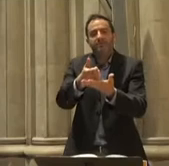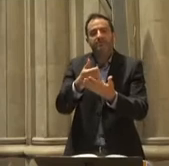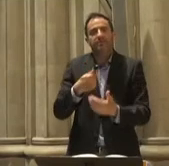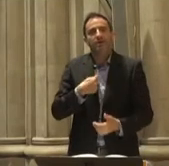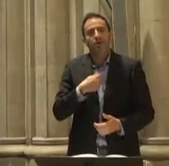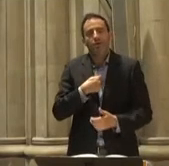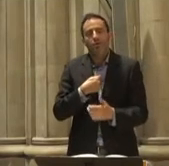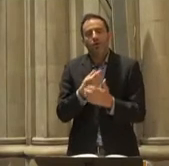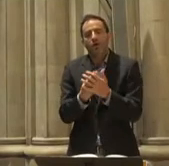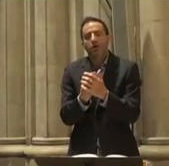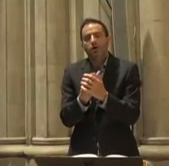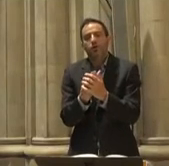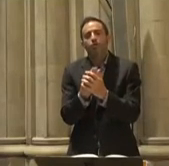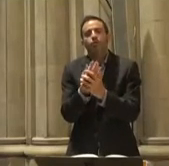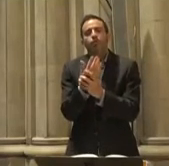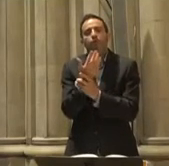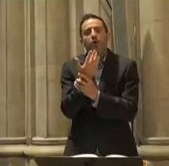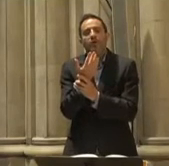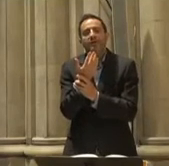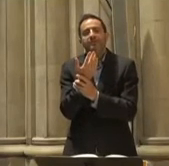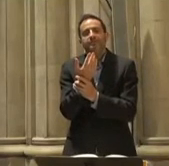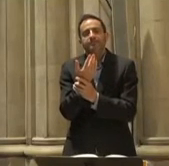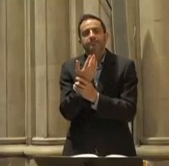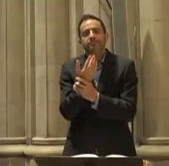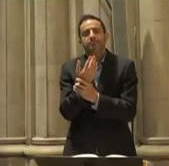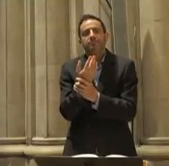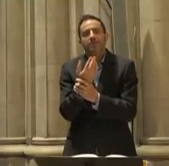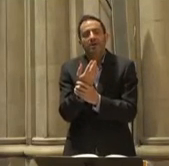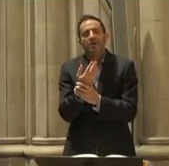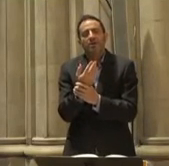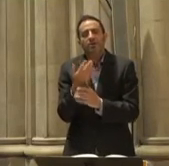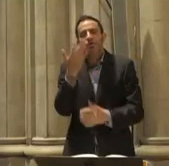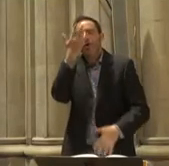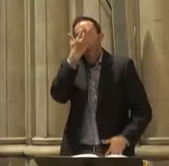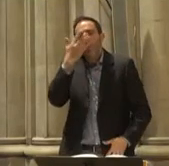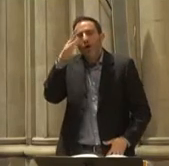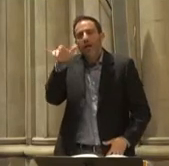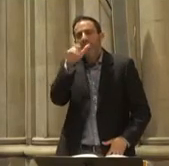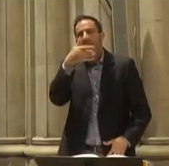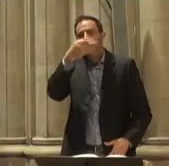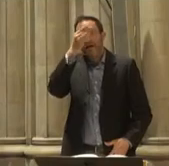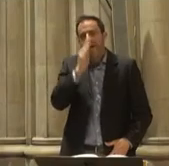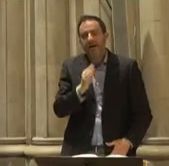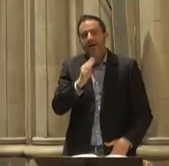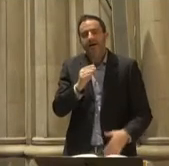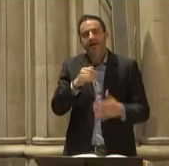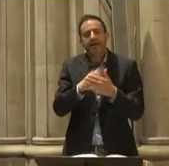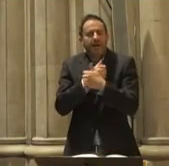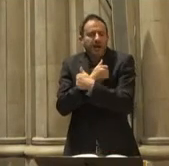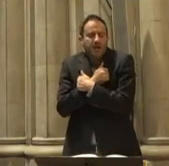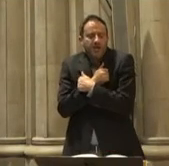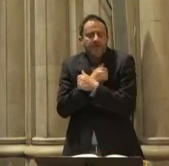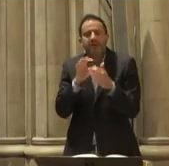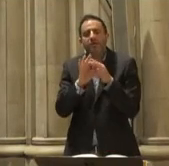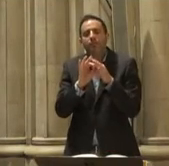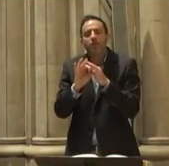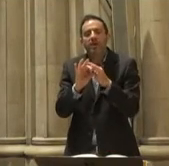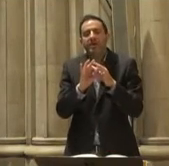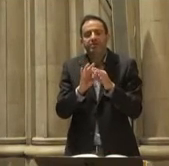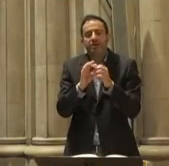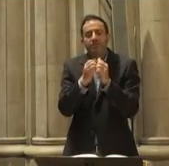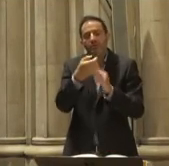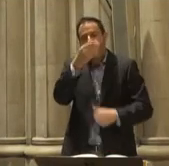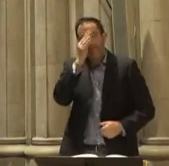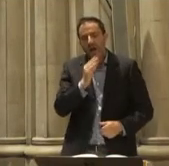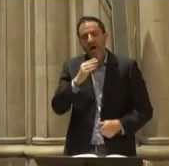grow into the fullness of this image of God, to grow into harmony and to loving relationship with God,